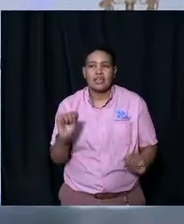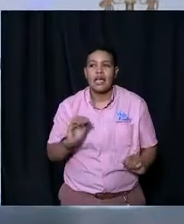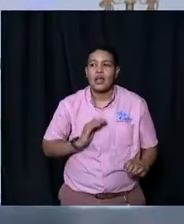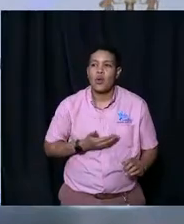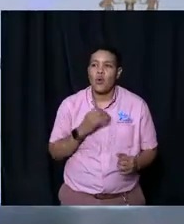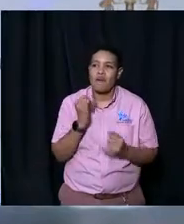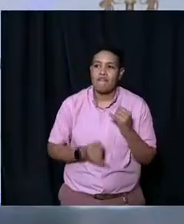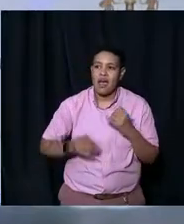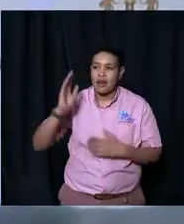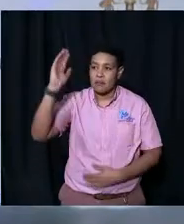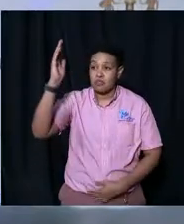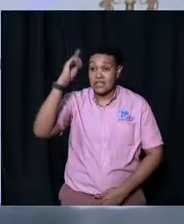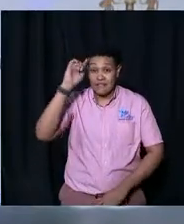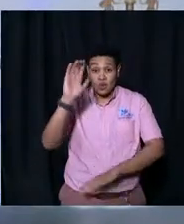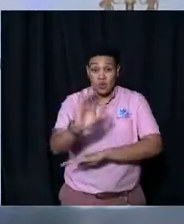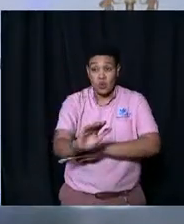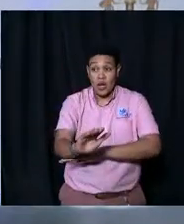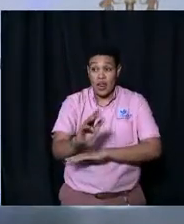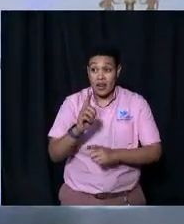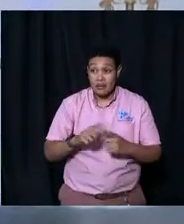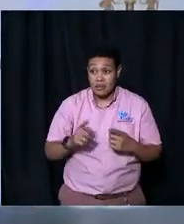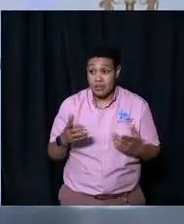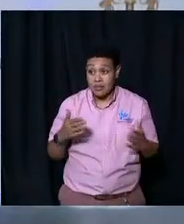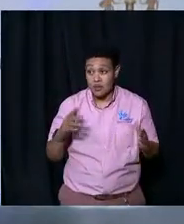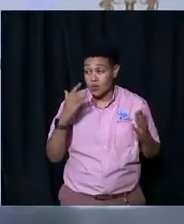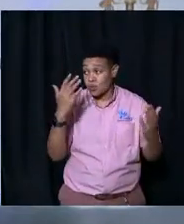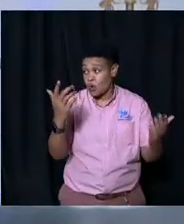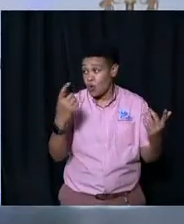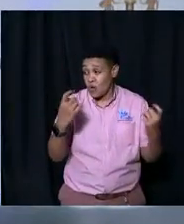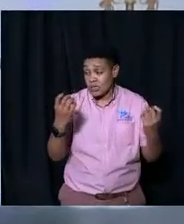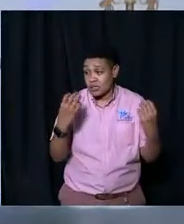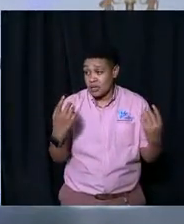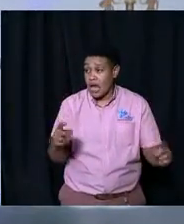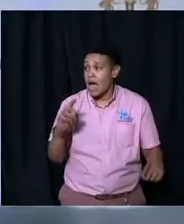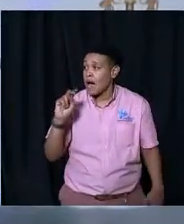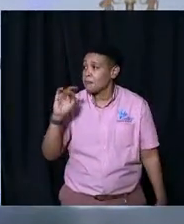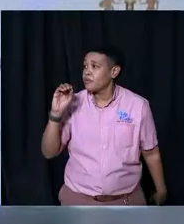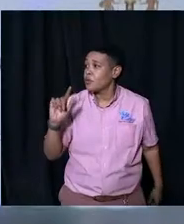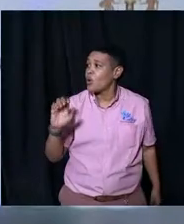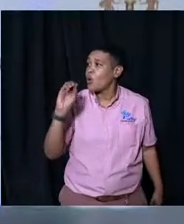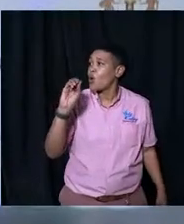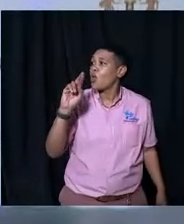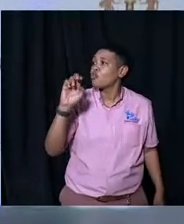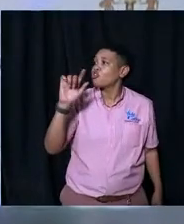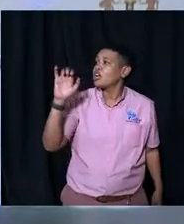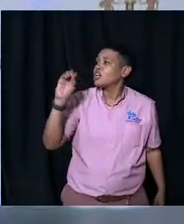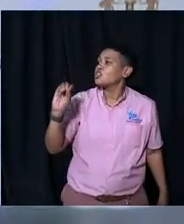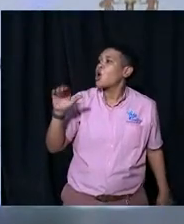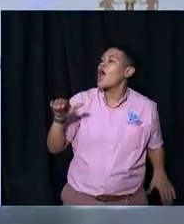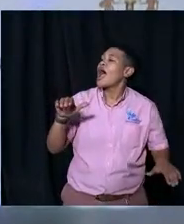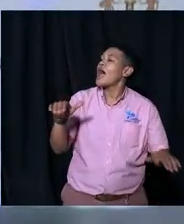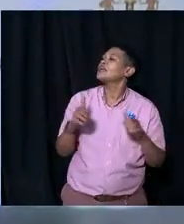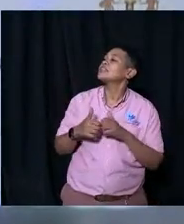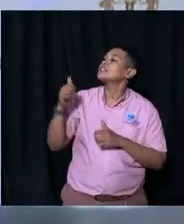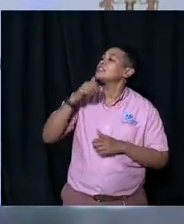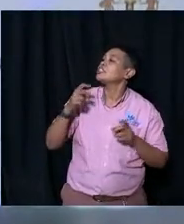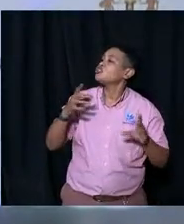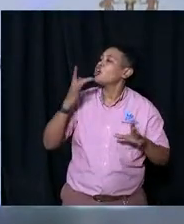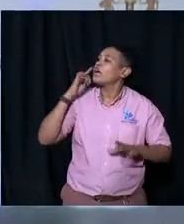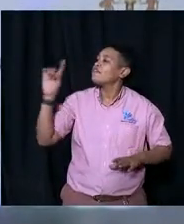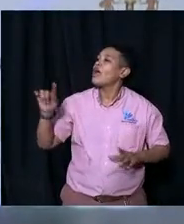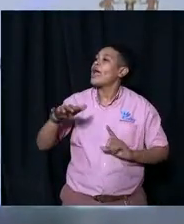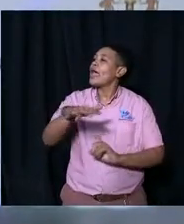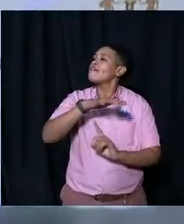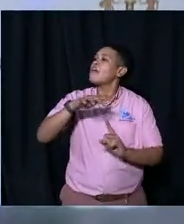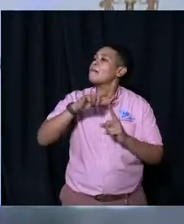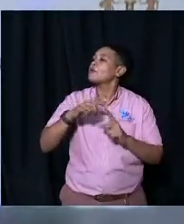final presenter for the evening, and after that we'll be going to your questions, is Ms. Nicole Origio, Acting Senior Director of the